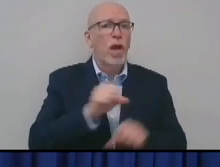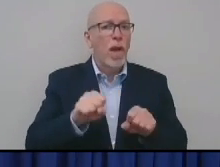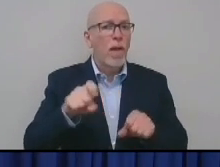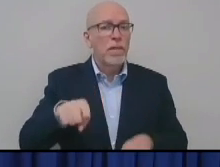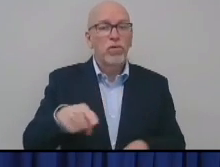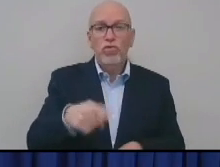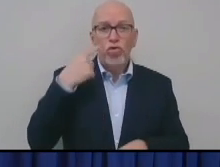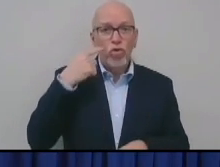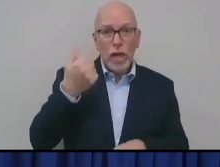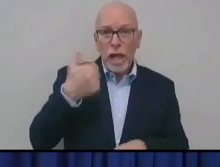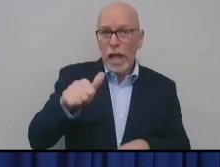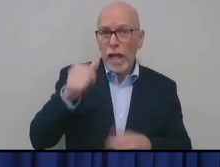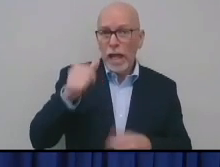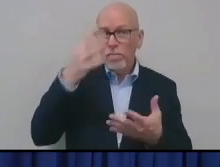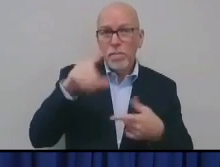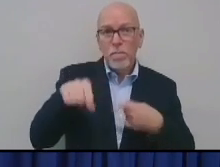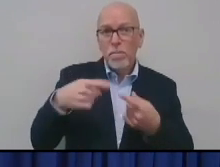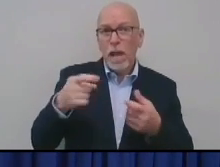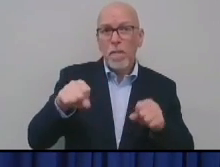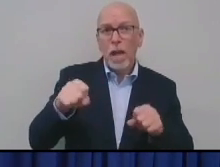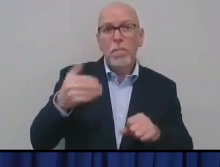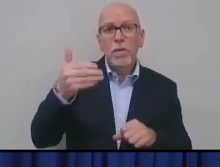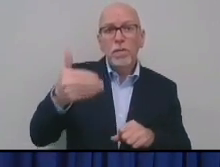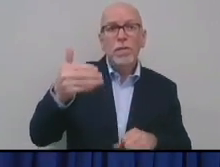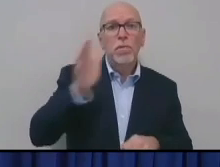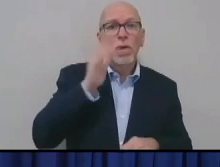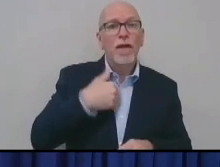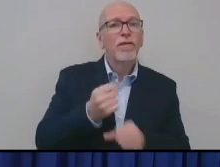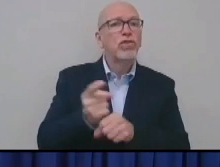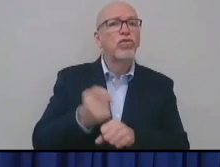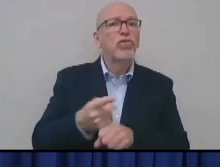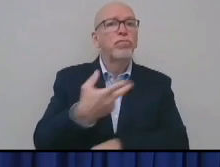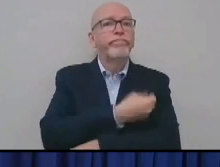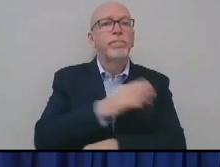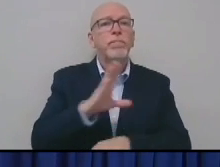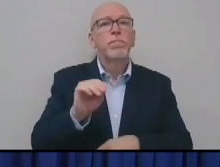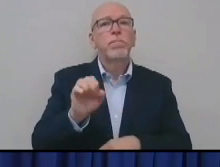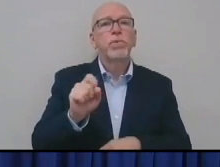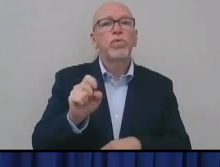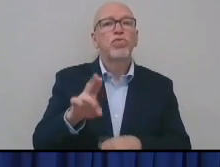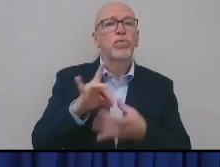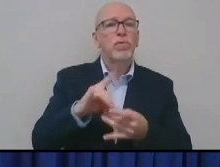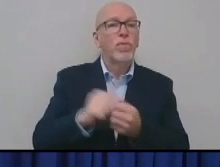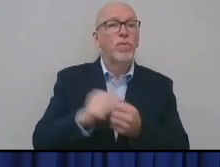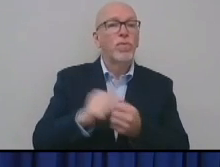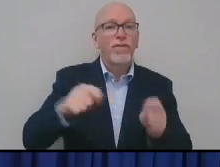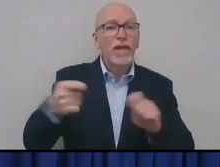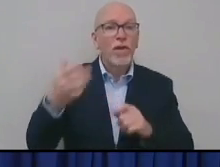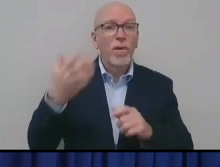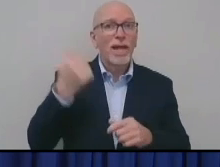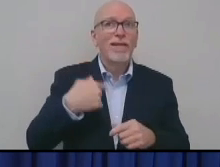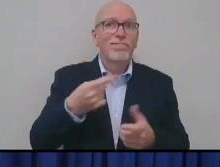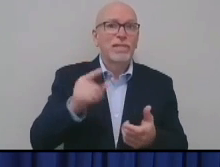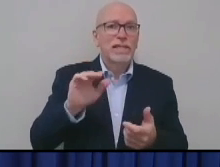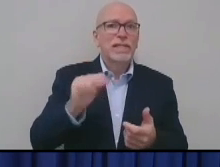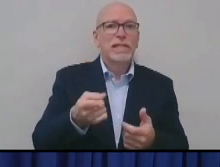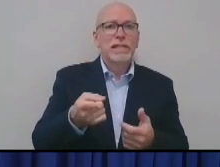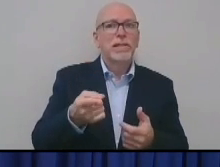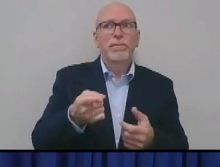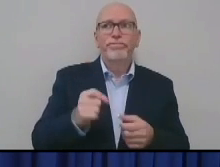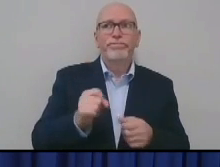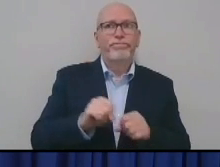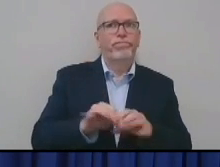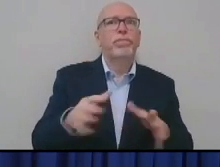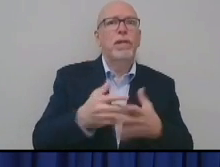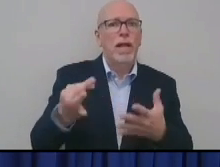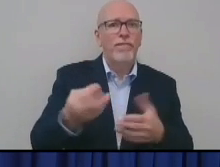further guidance about this possibility, specifically as it relates to the variants? Because they seem to be fueling a lot of the recent